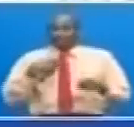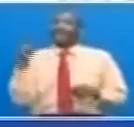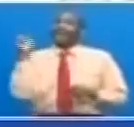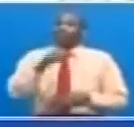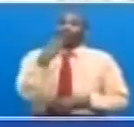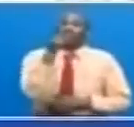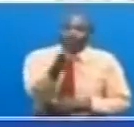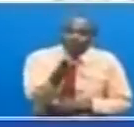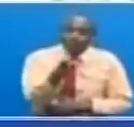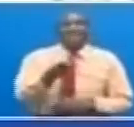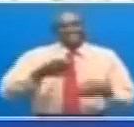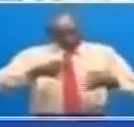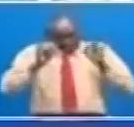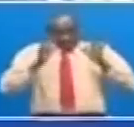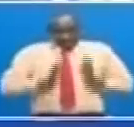tell you independently,